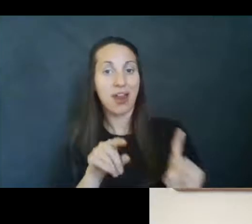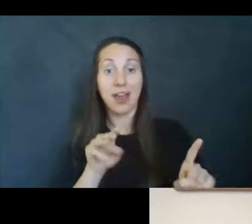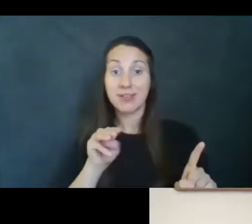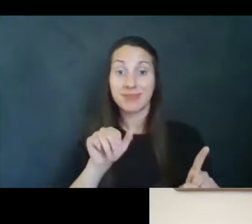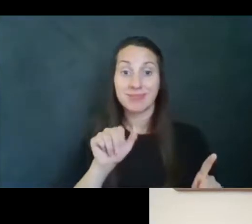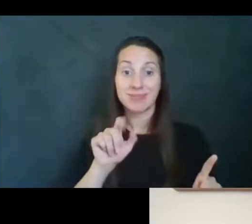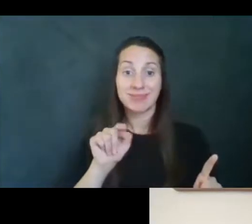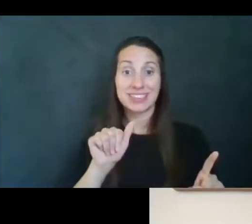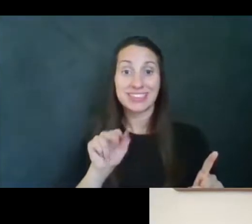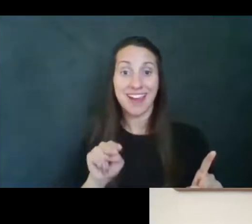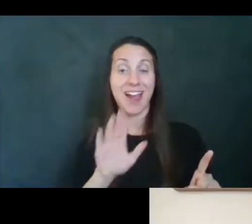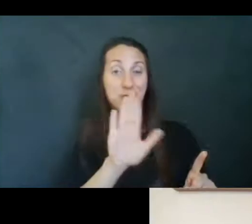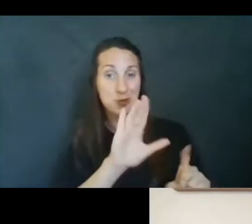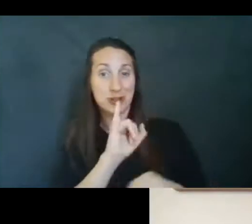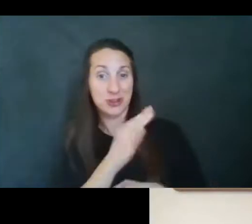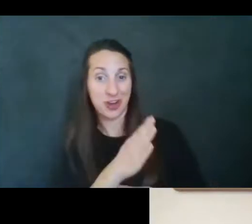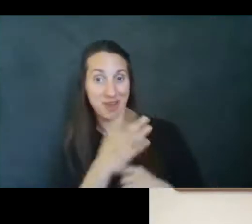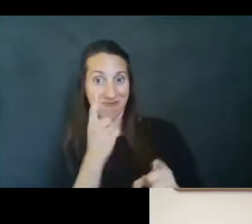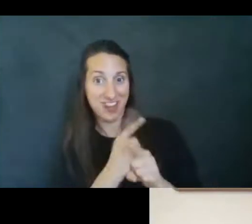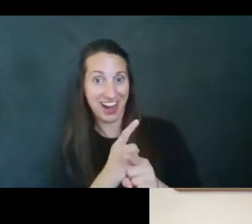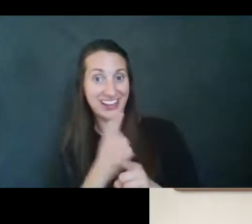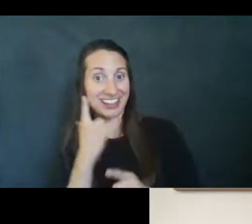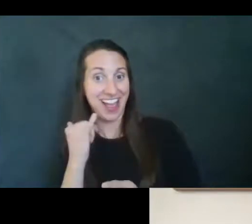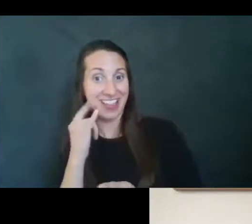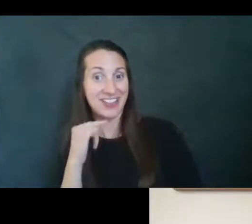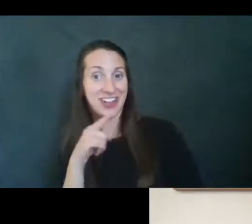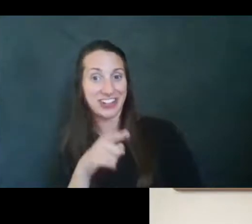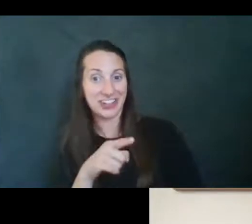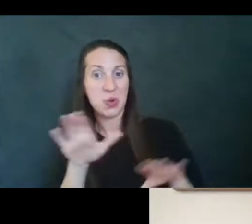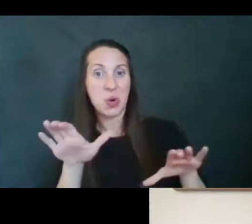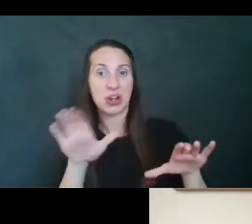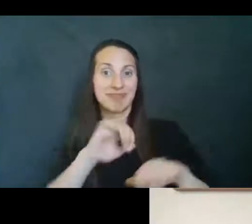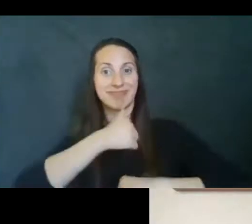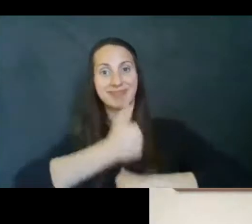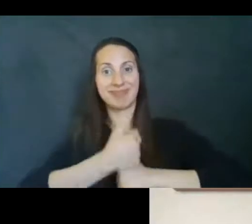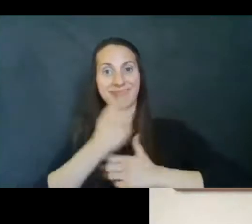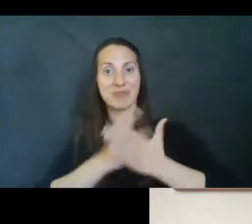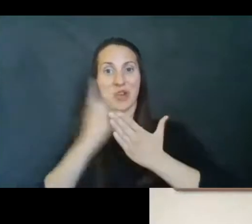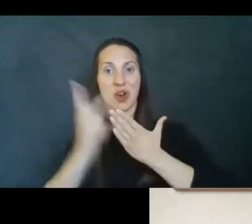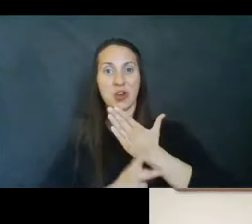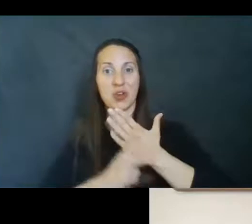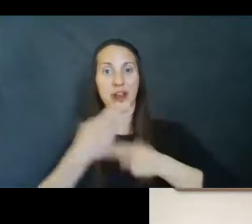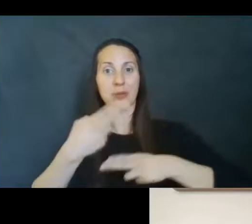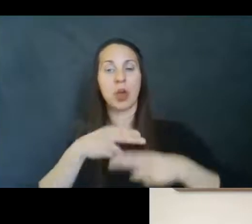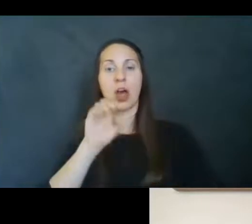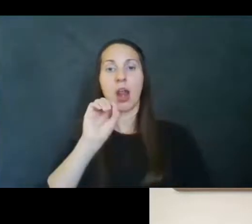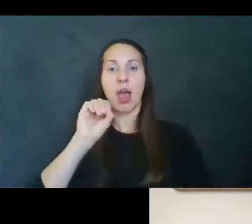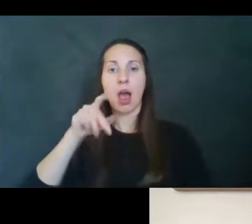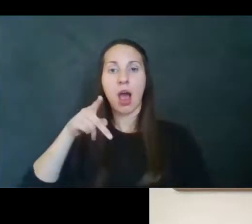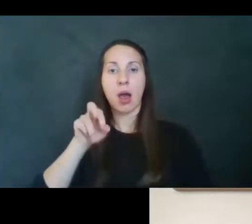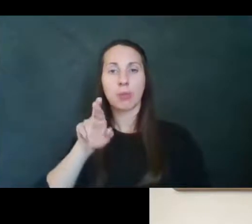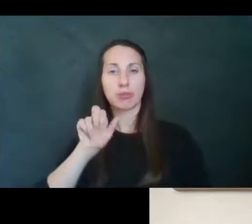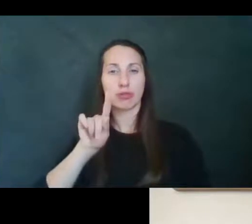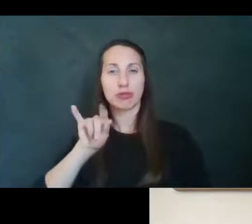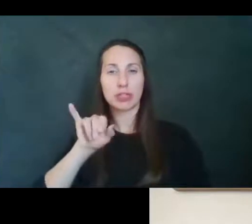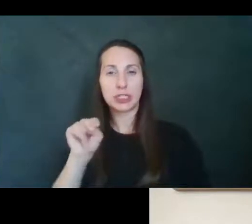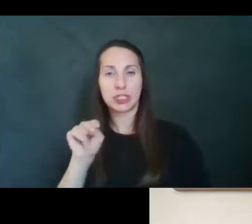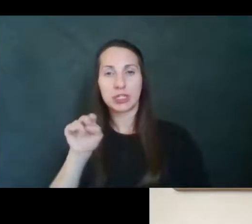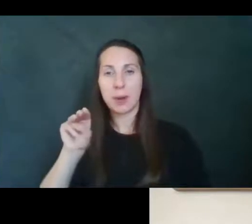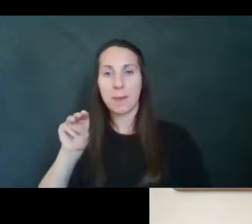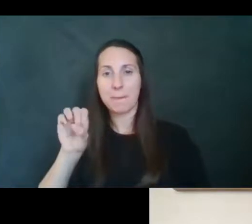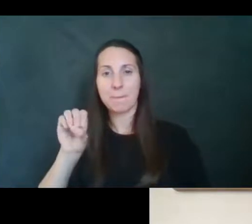is in California, where you're doing a program called Operation Moses, and we're trying